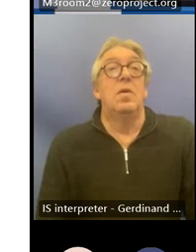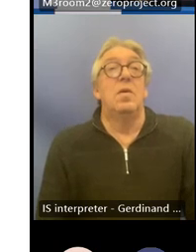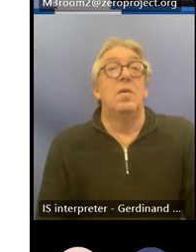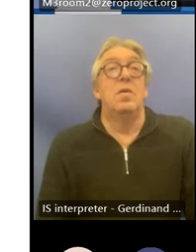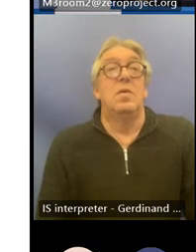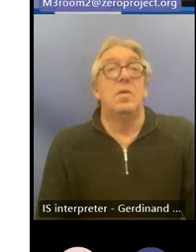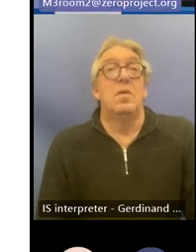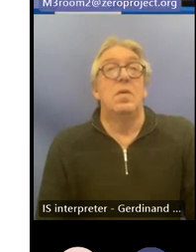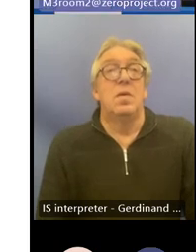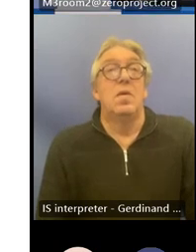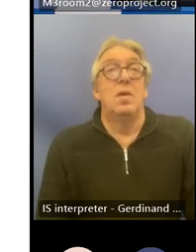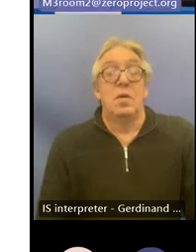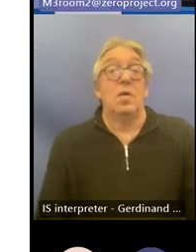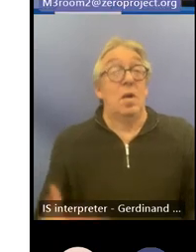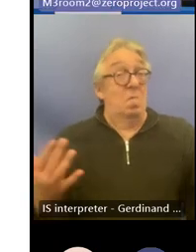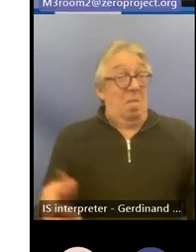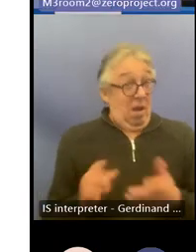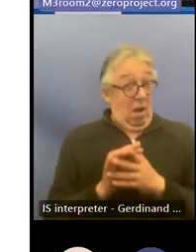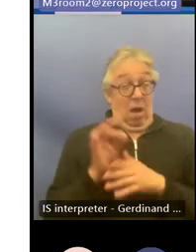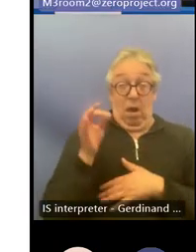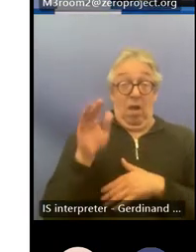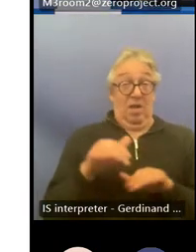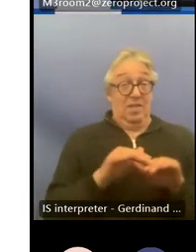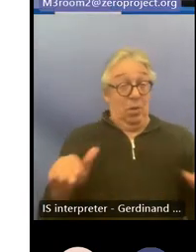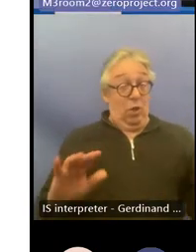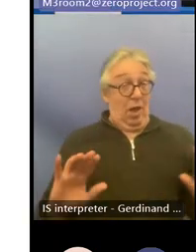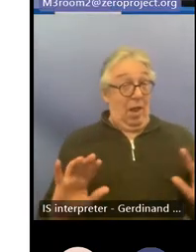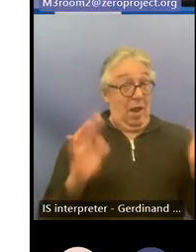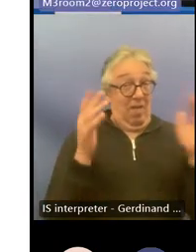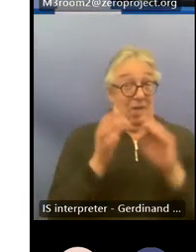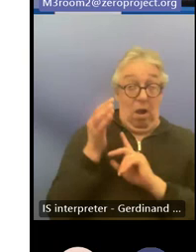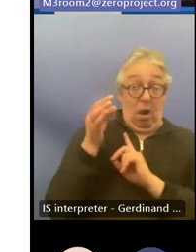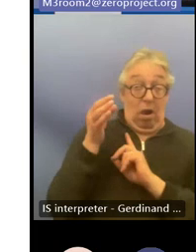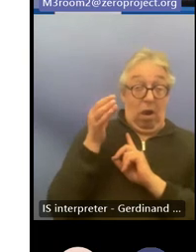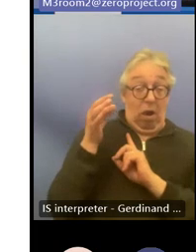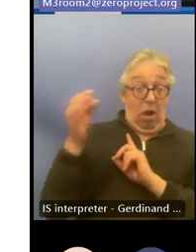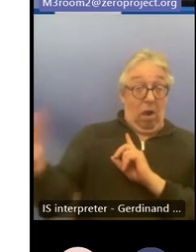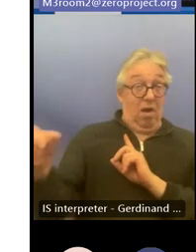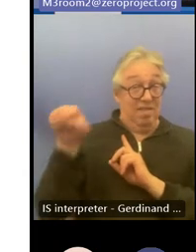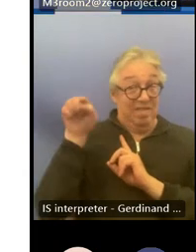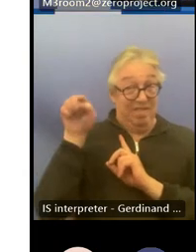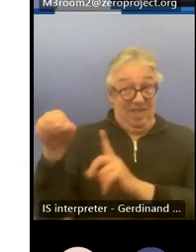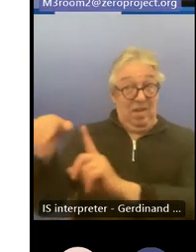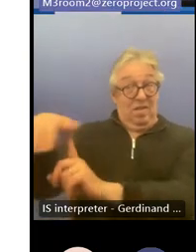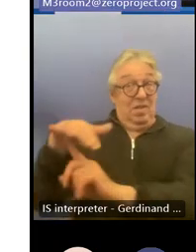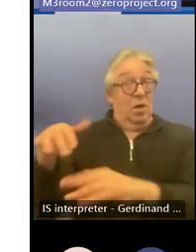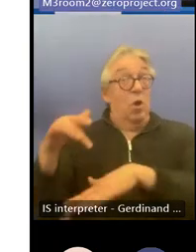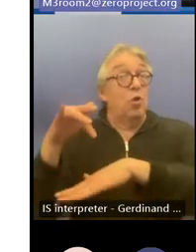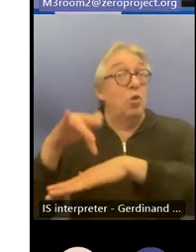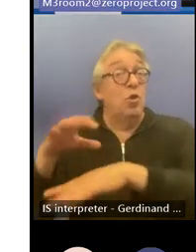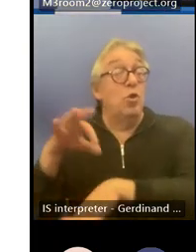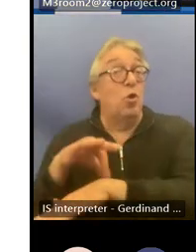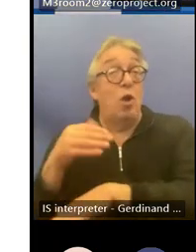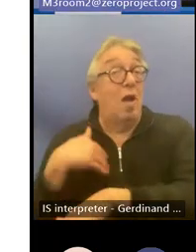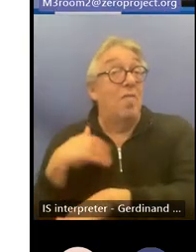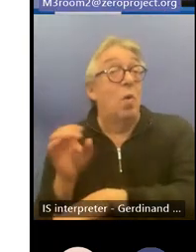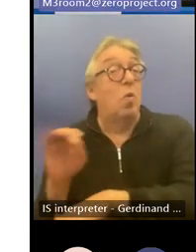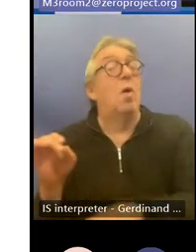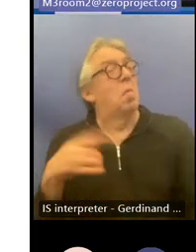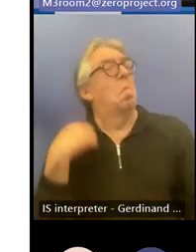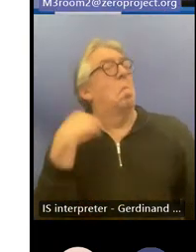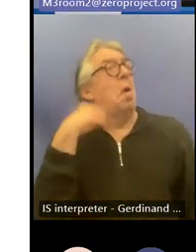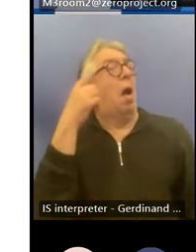not available. And we network and provide this bridge through technology that's helped all our children.